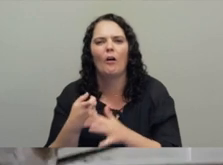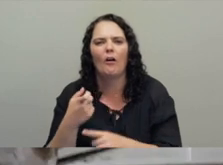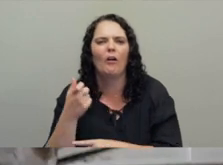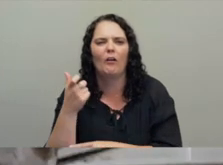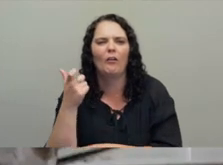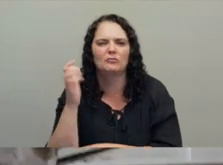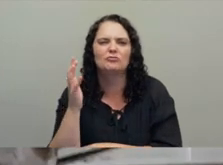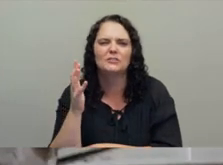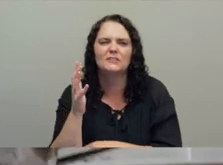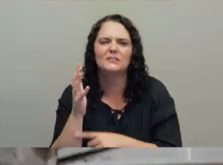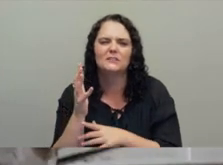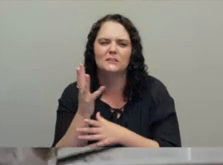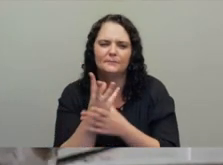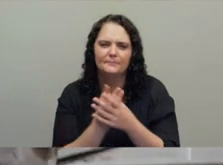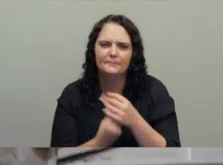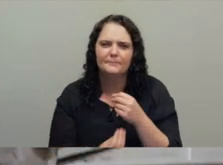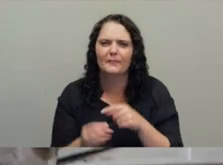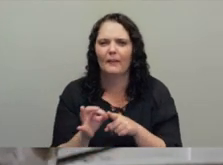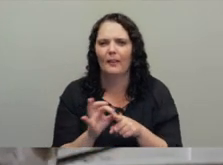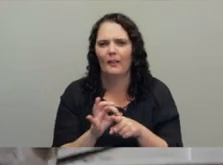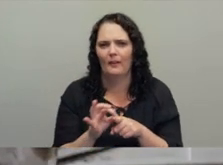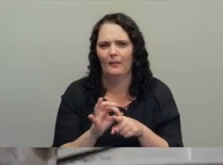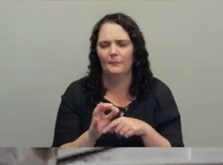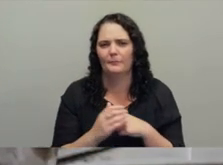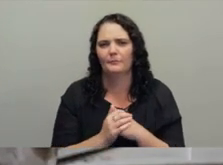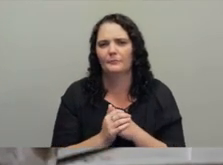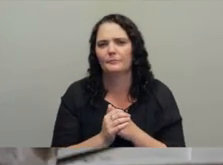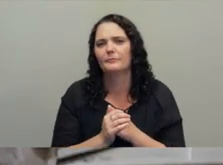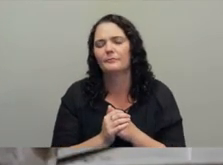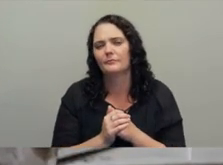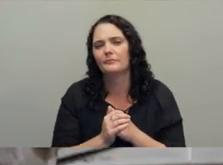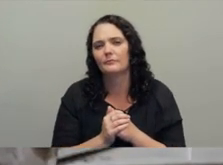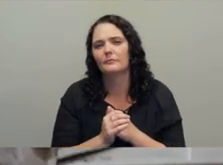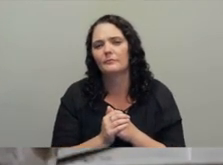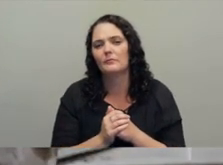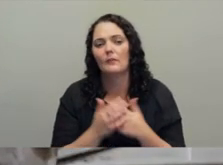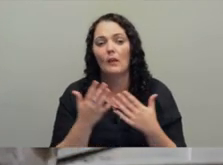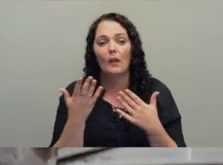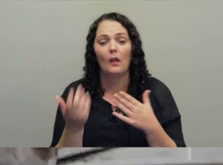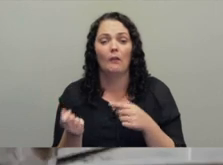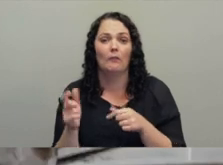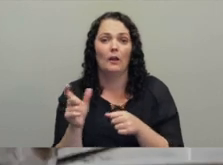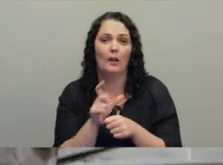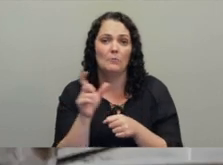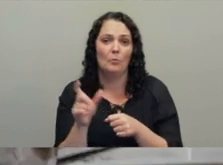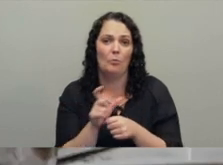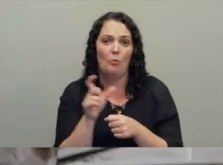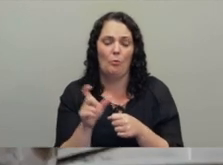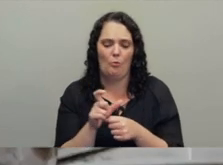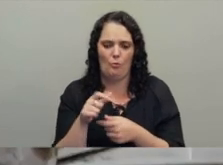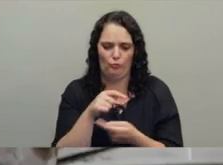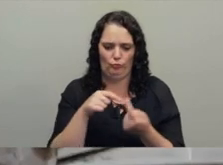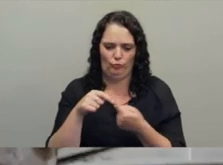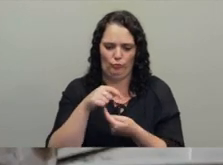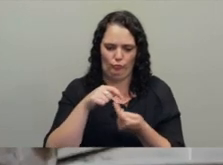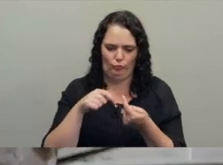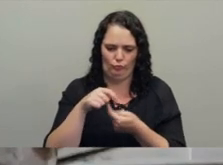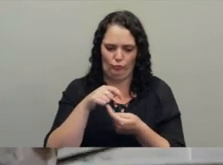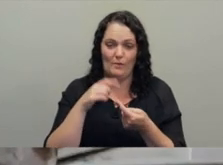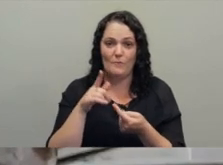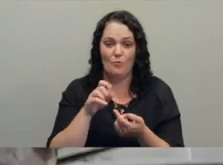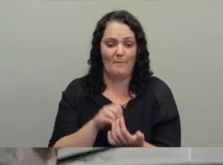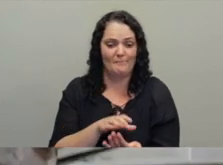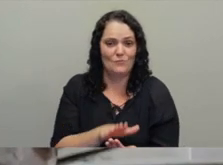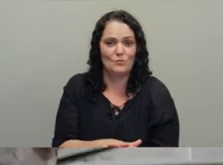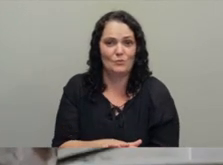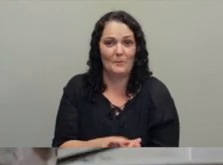then when the tannins and the iron interact, there's a chemical reaction there. And then when it oxidizes on the piece of paper, it actually darkens